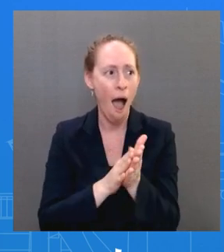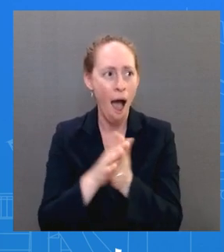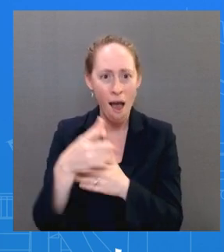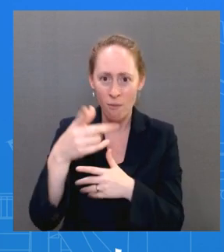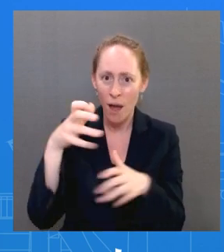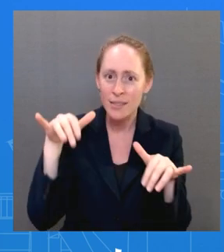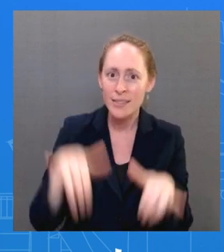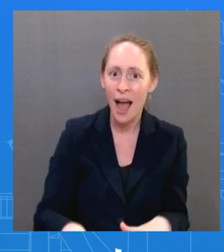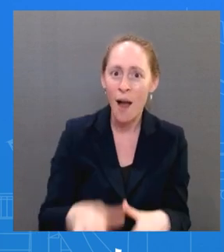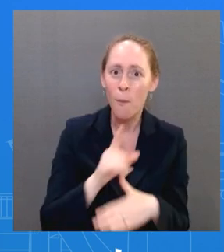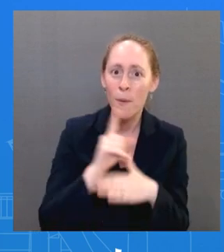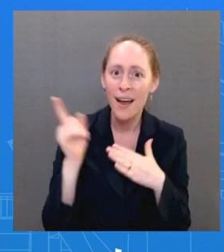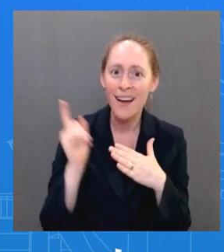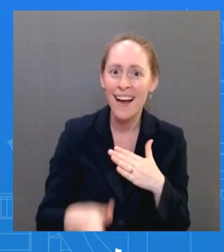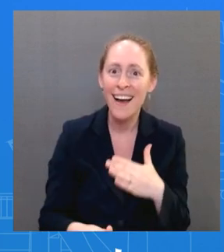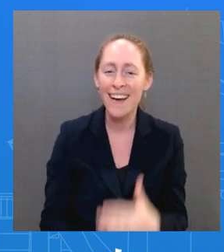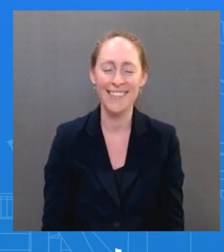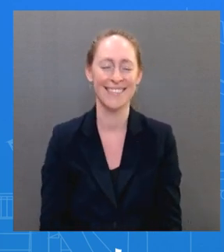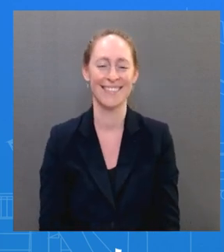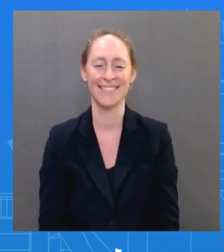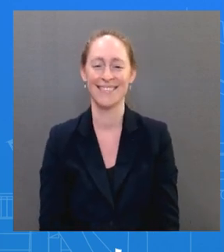much as possible. Wow.